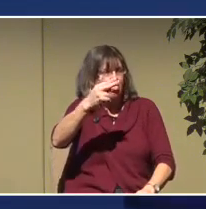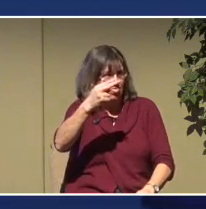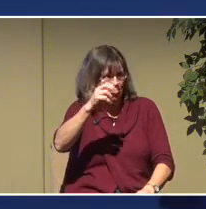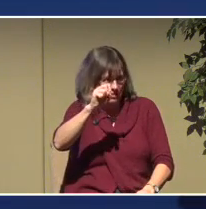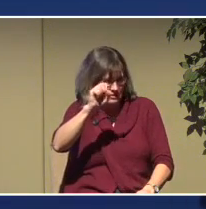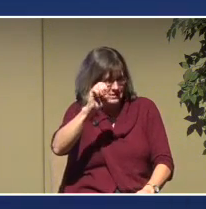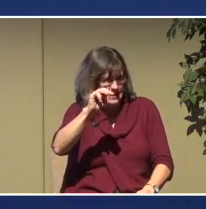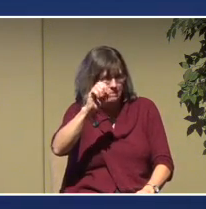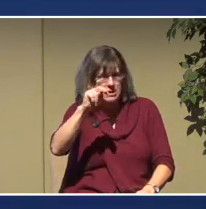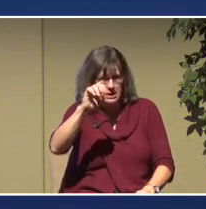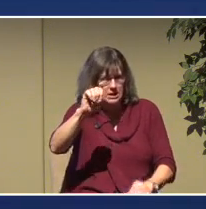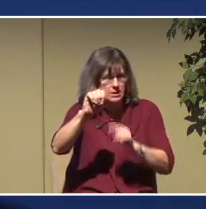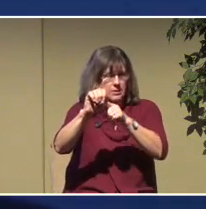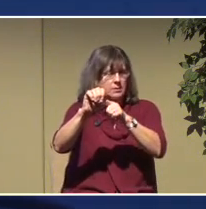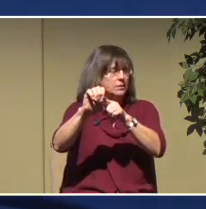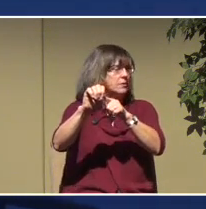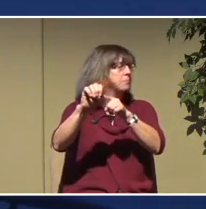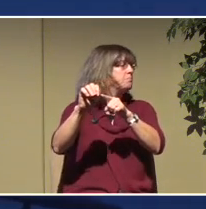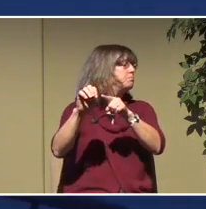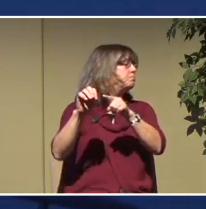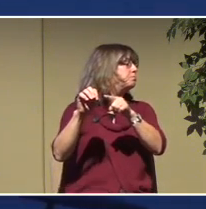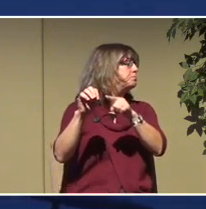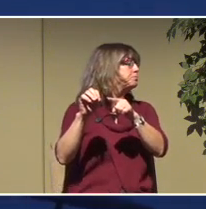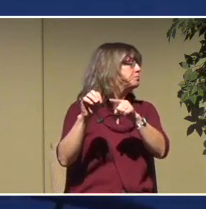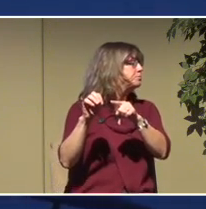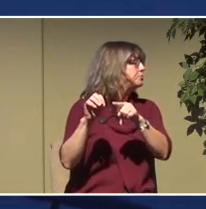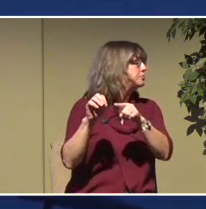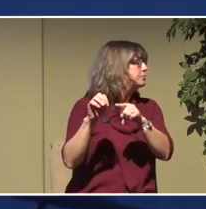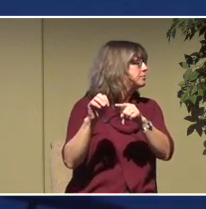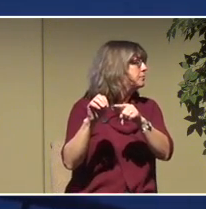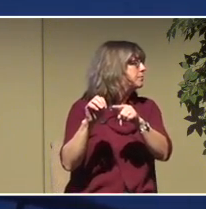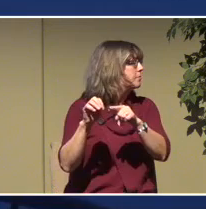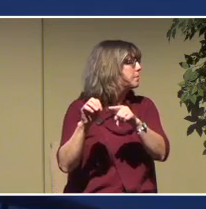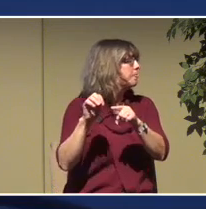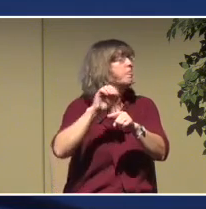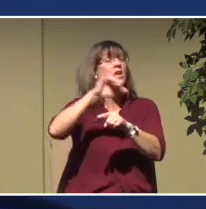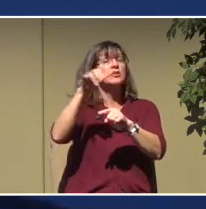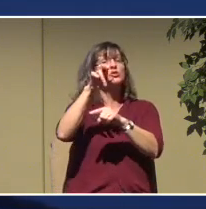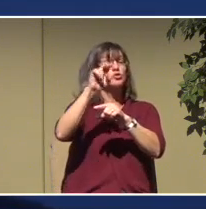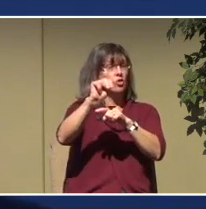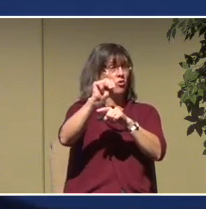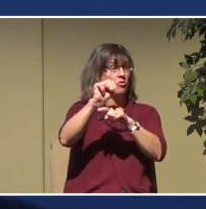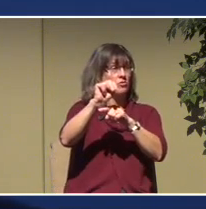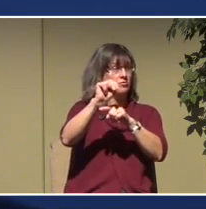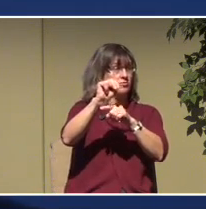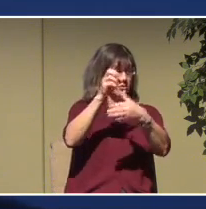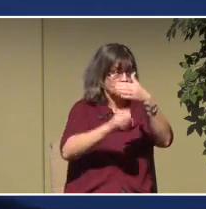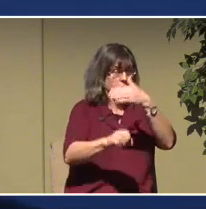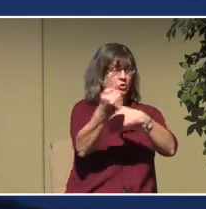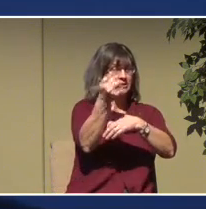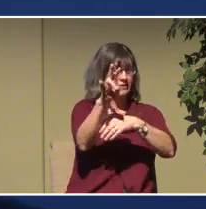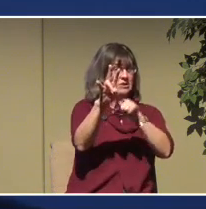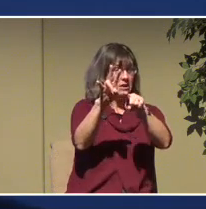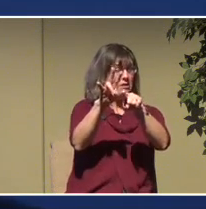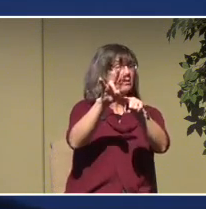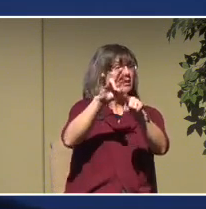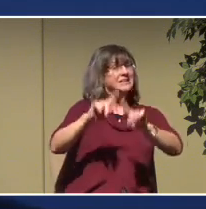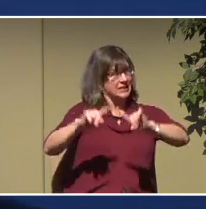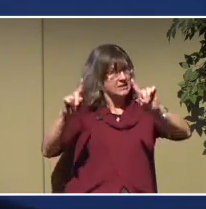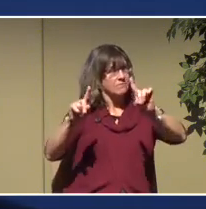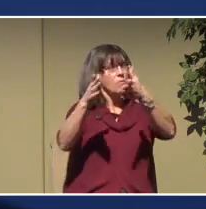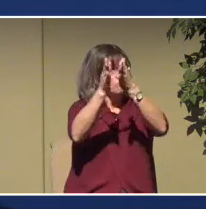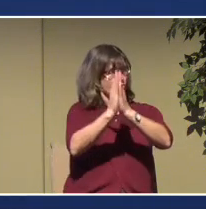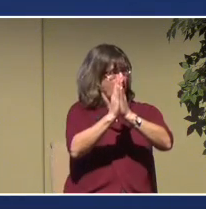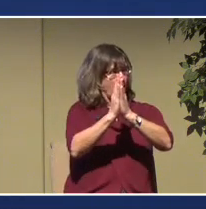John chapter 17, where Jesus prays for his disciples and also for all the believers who would